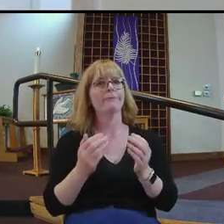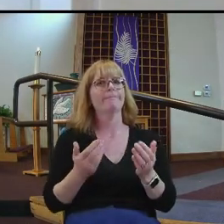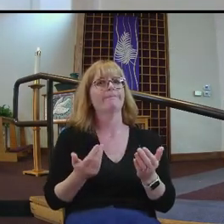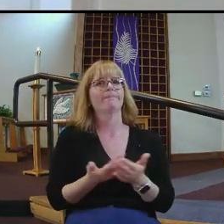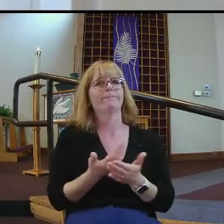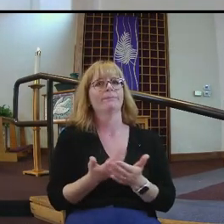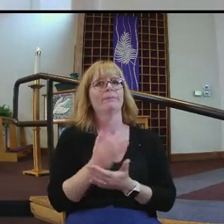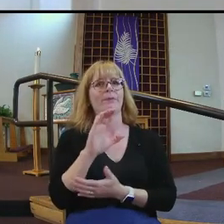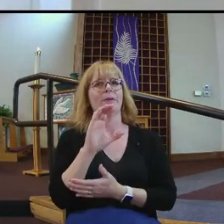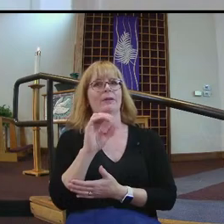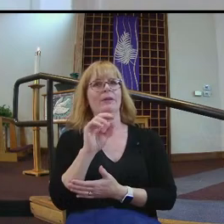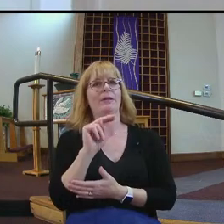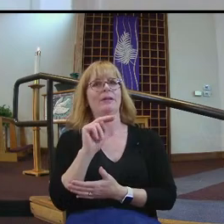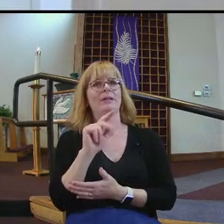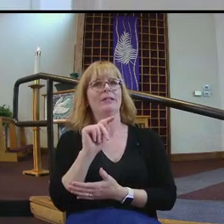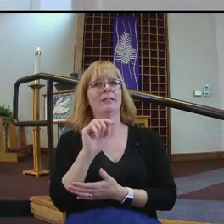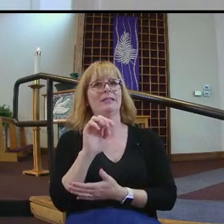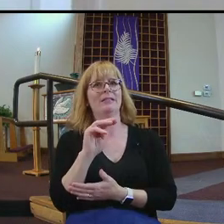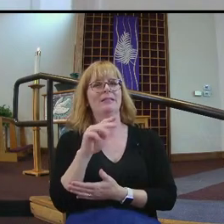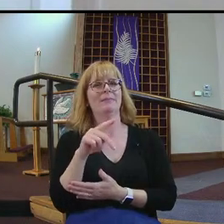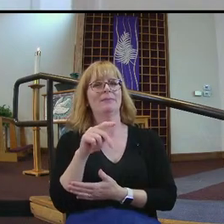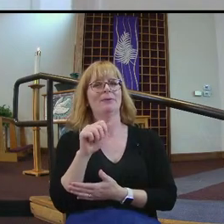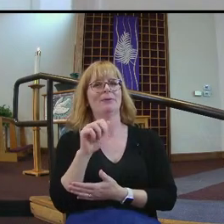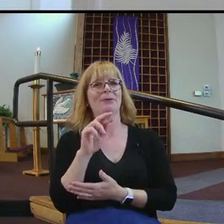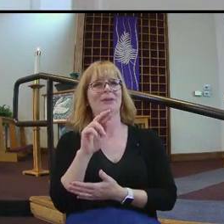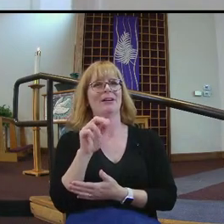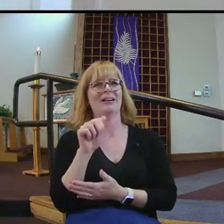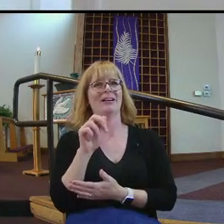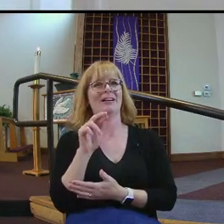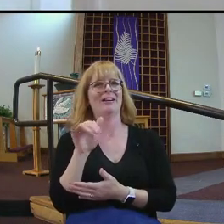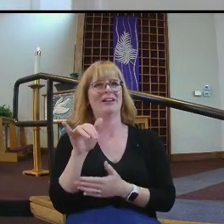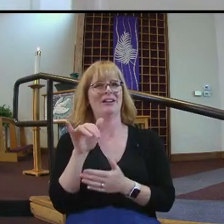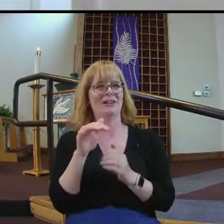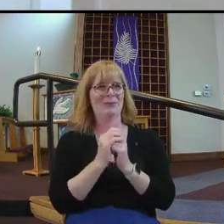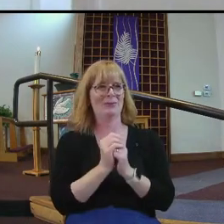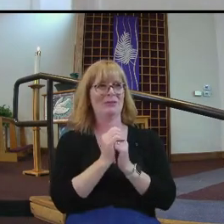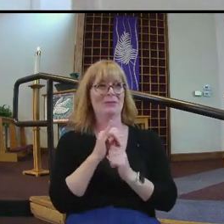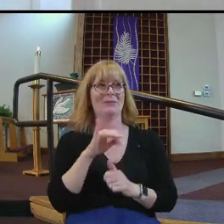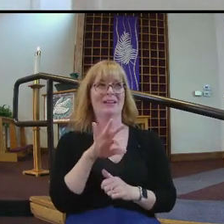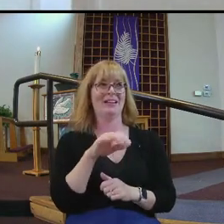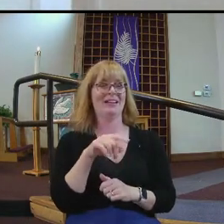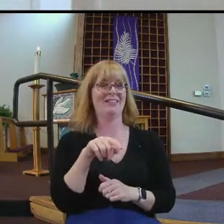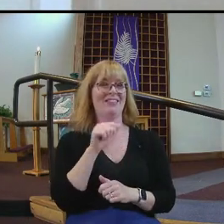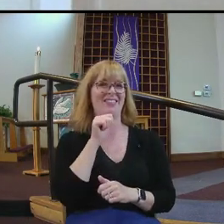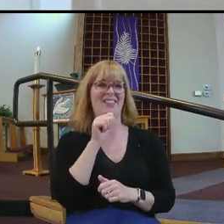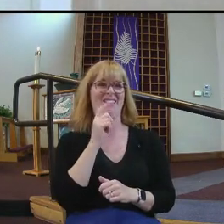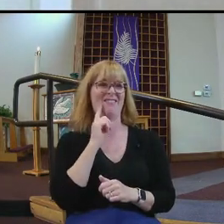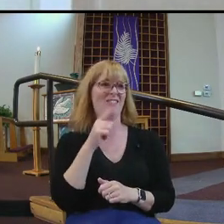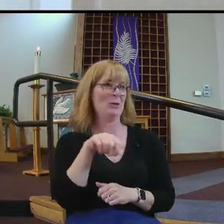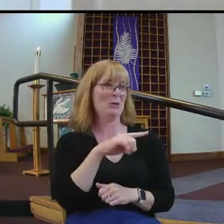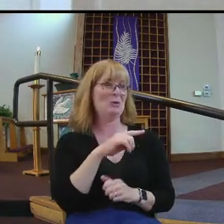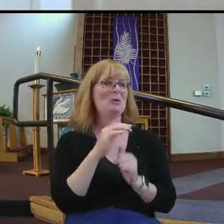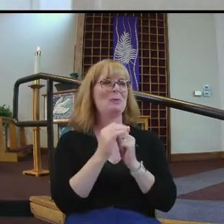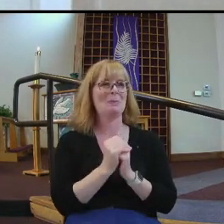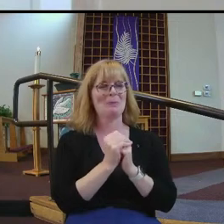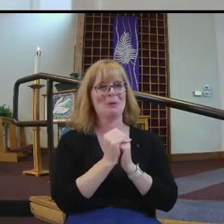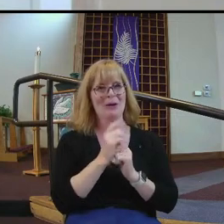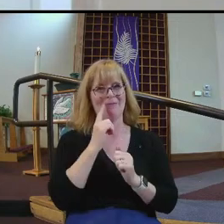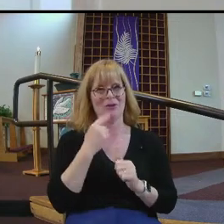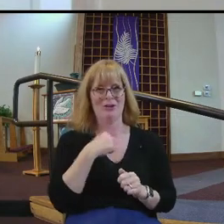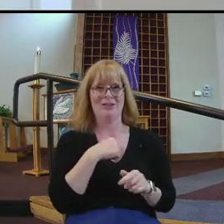it's not your thing, then we ask that you please continue to pray for us as we gather momentum and make new spaces available for new